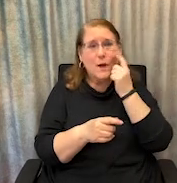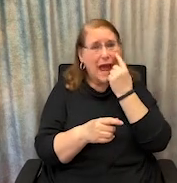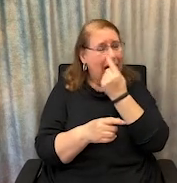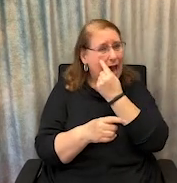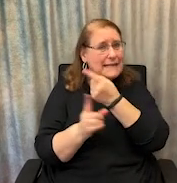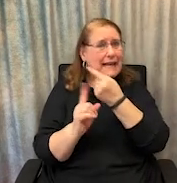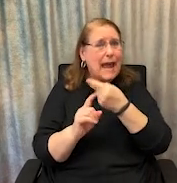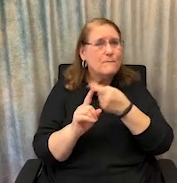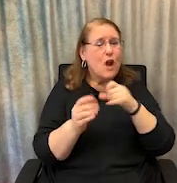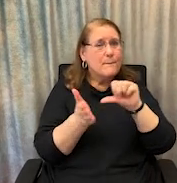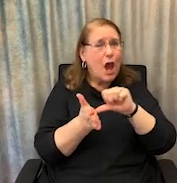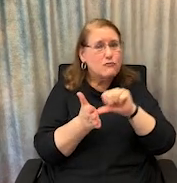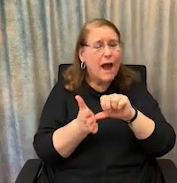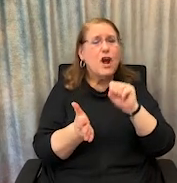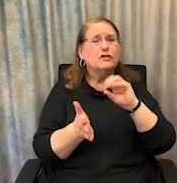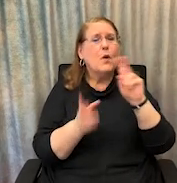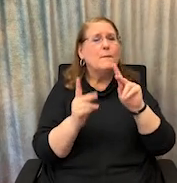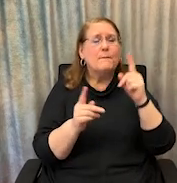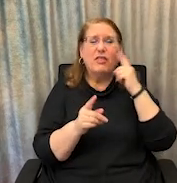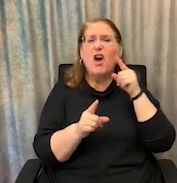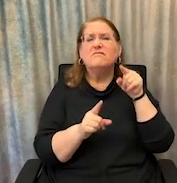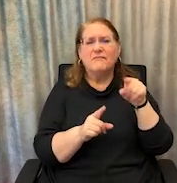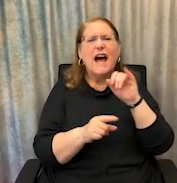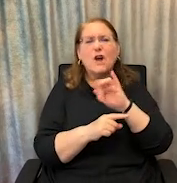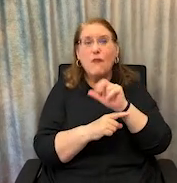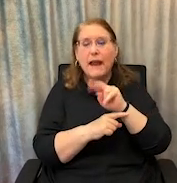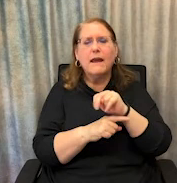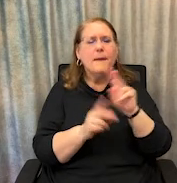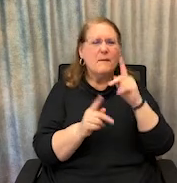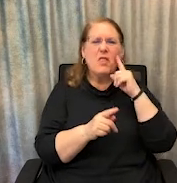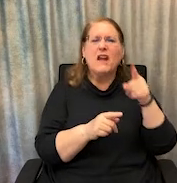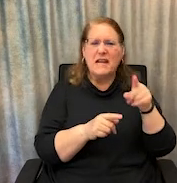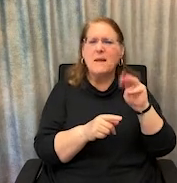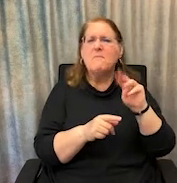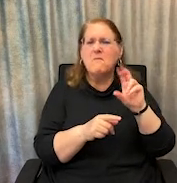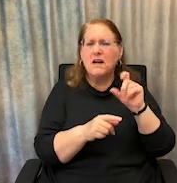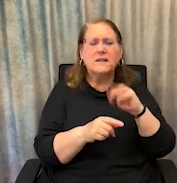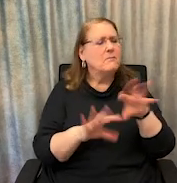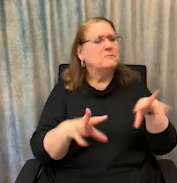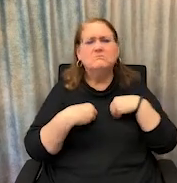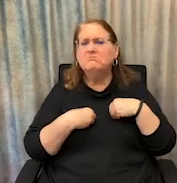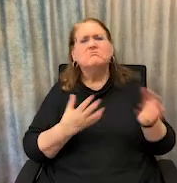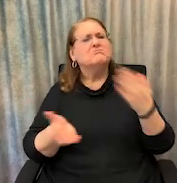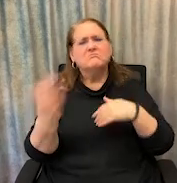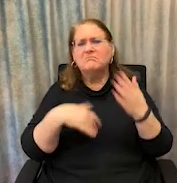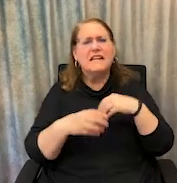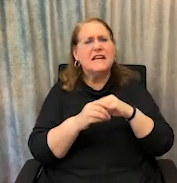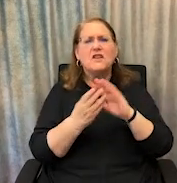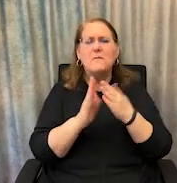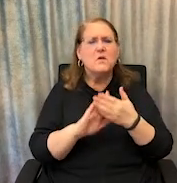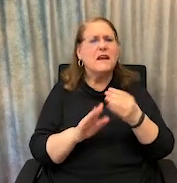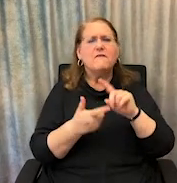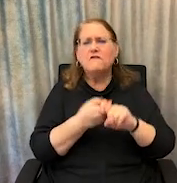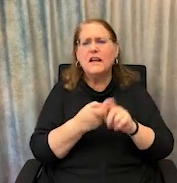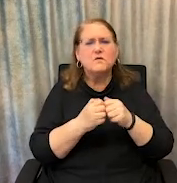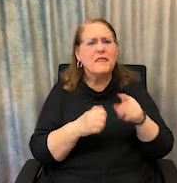he came from Iran, so everybody thought he was Muslim, and they took him into his community, and he was friends with them, and they liked